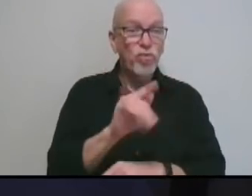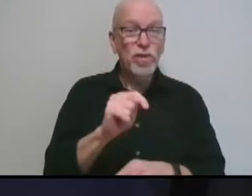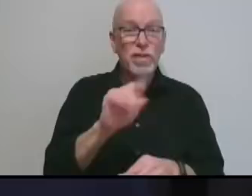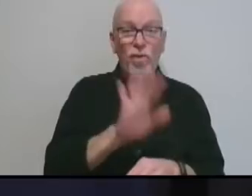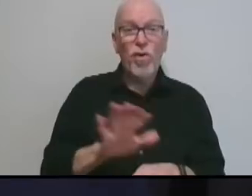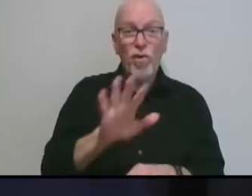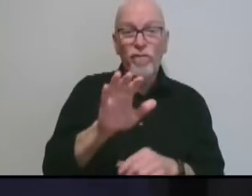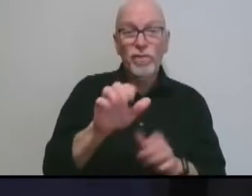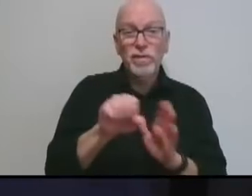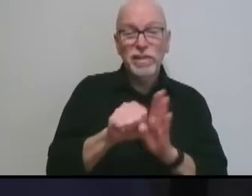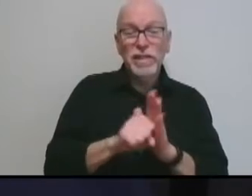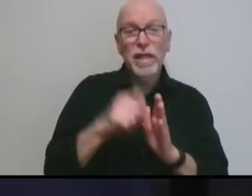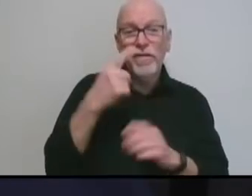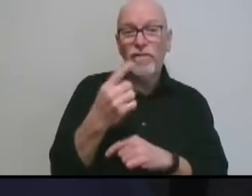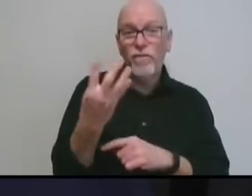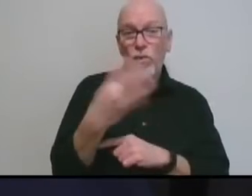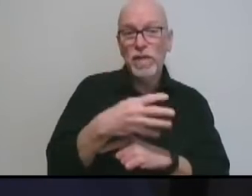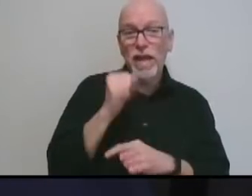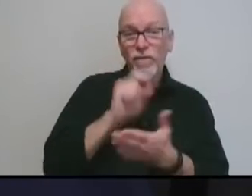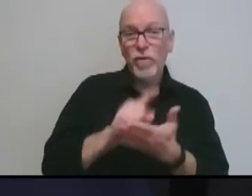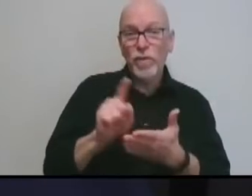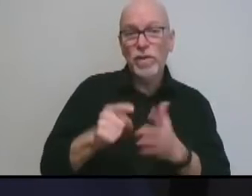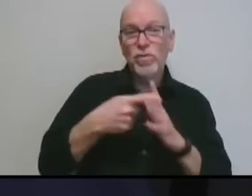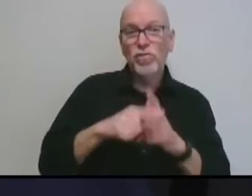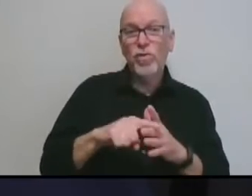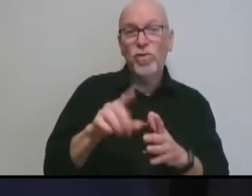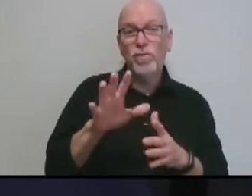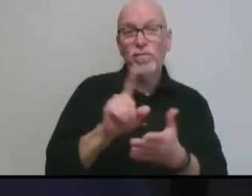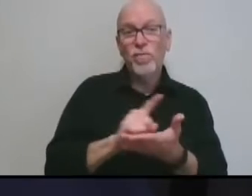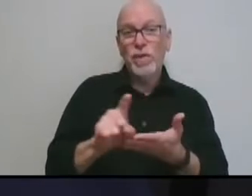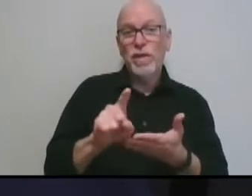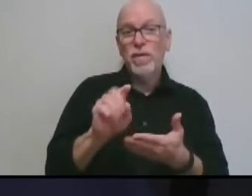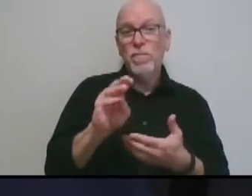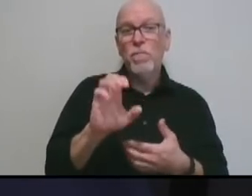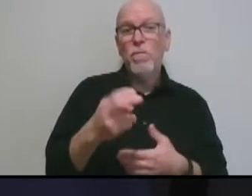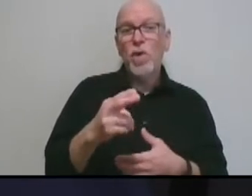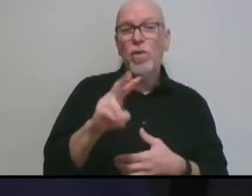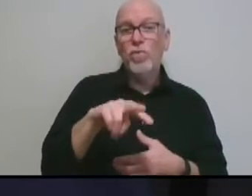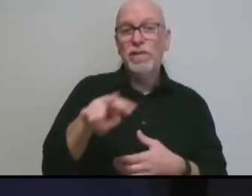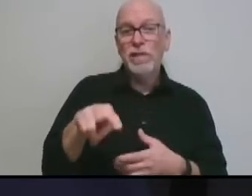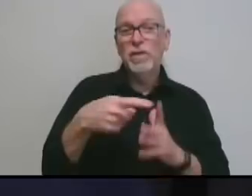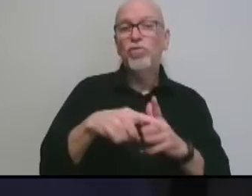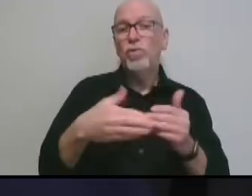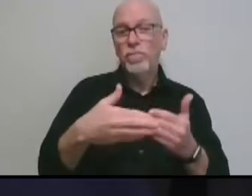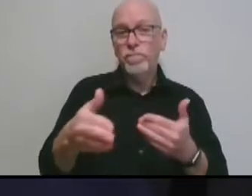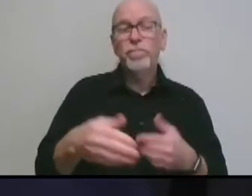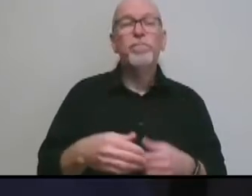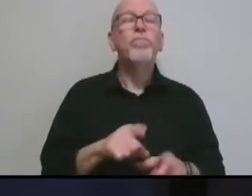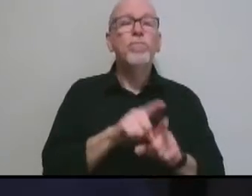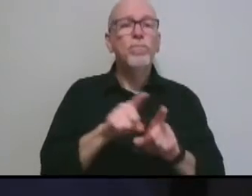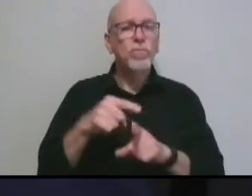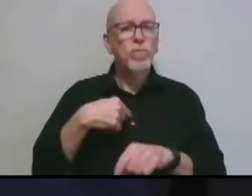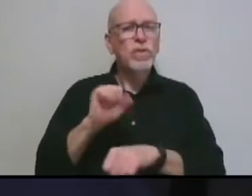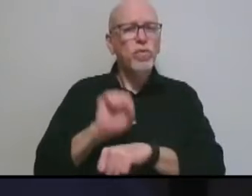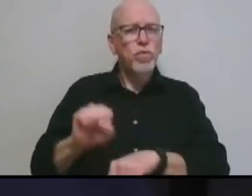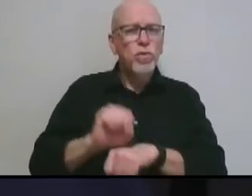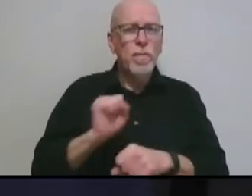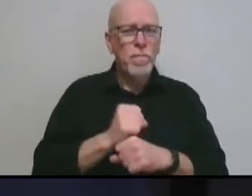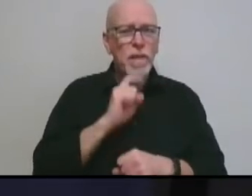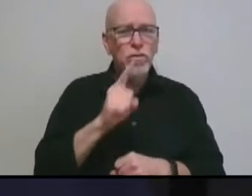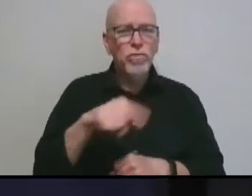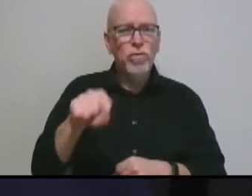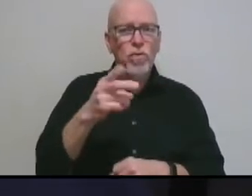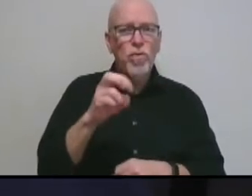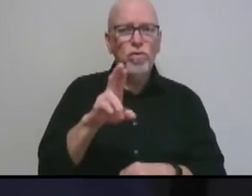state for 4 days a week, beginning the week of March 22nd. We also have been working to ensure that Hoosiers who